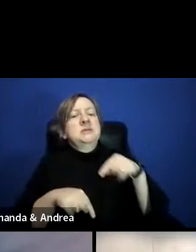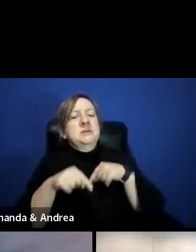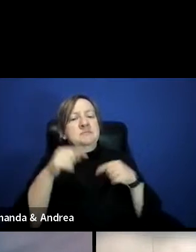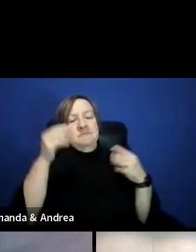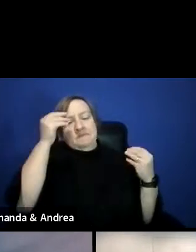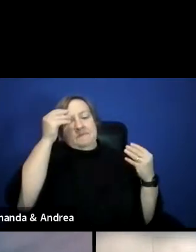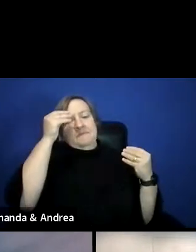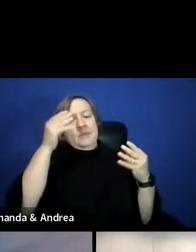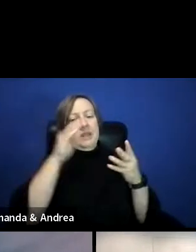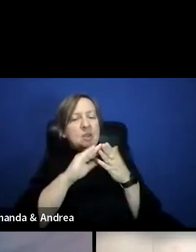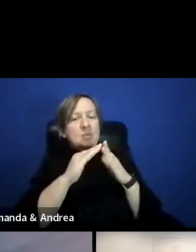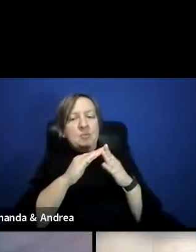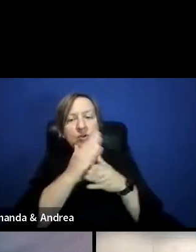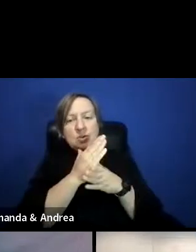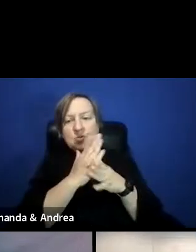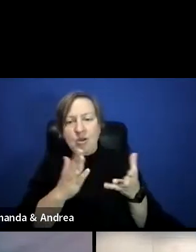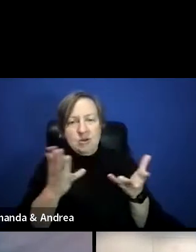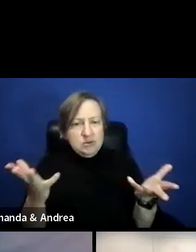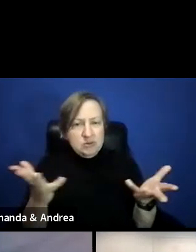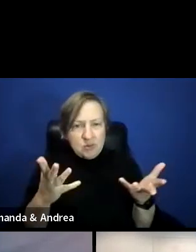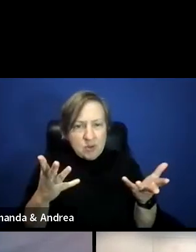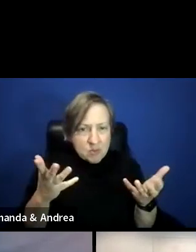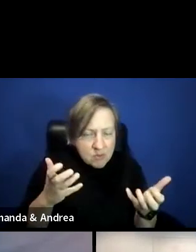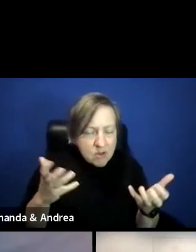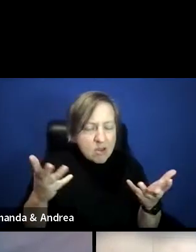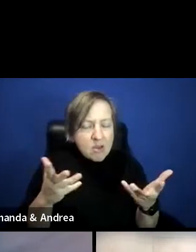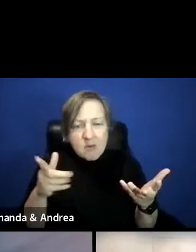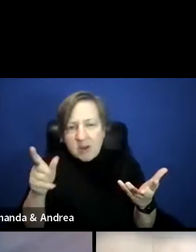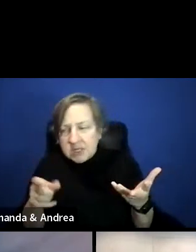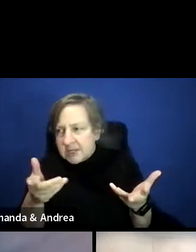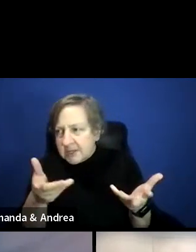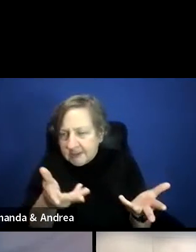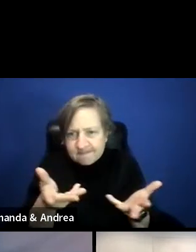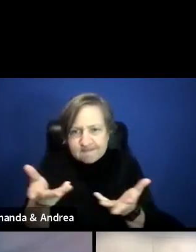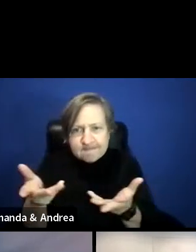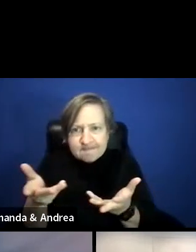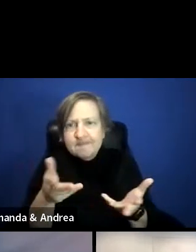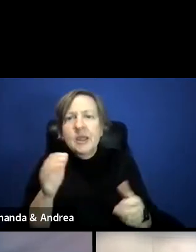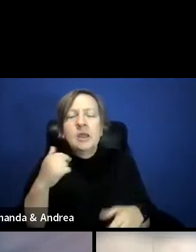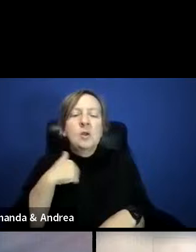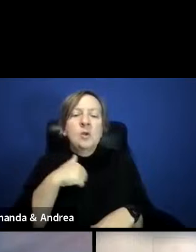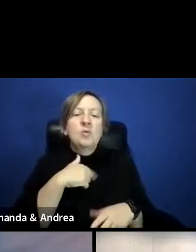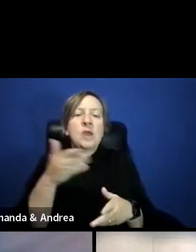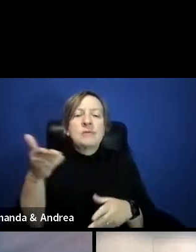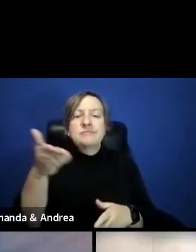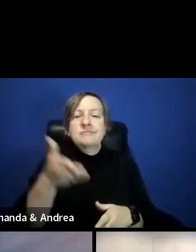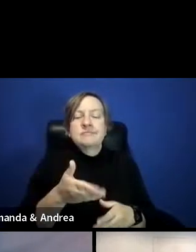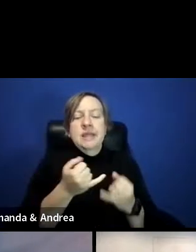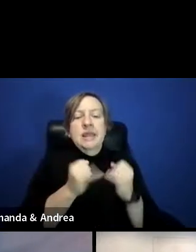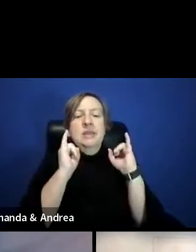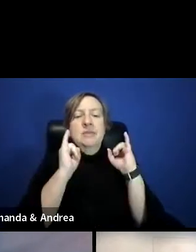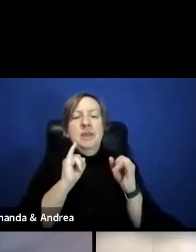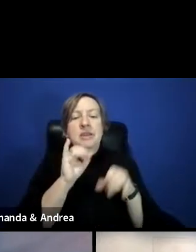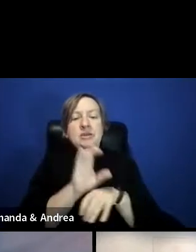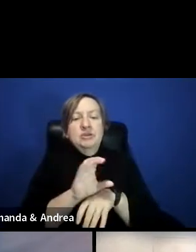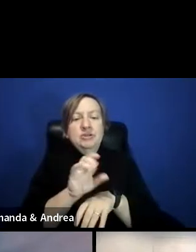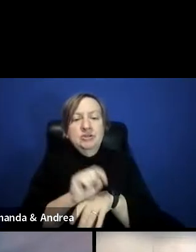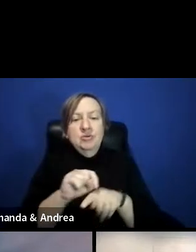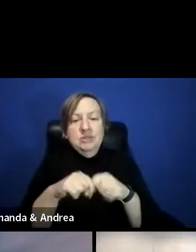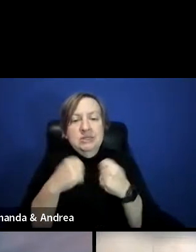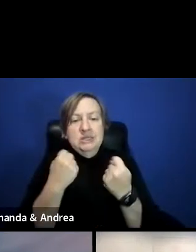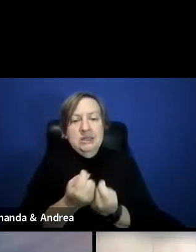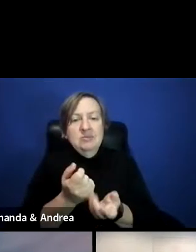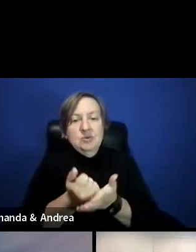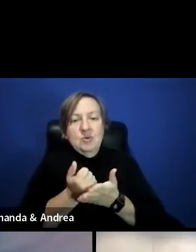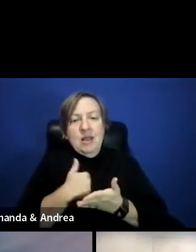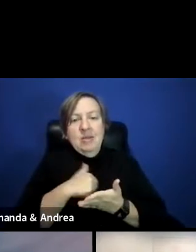to our community partners, and actually brought in an independent consultant team to help us